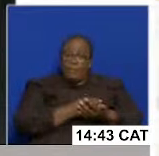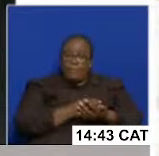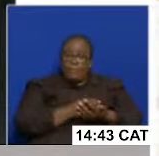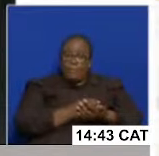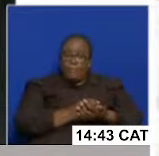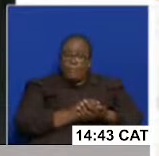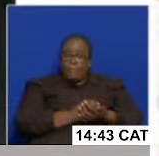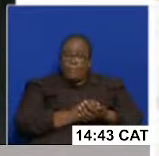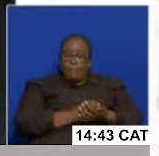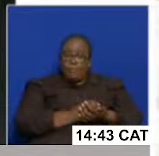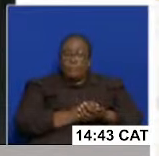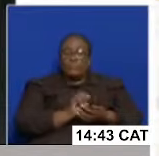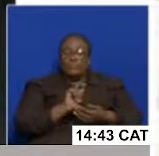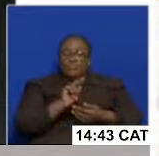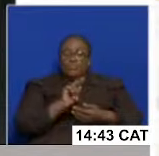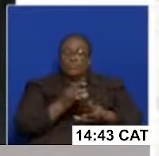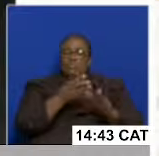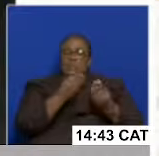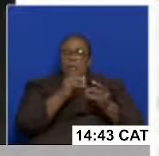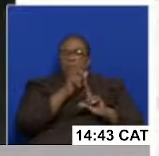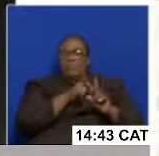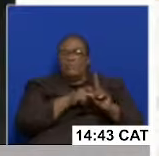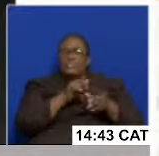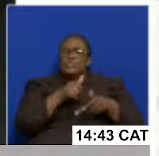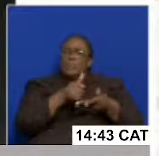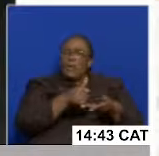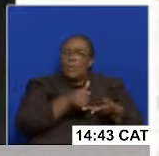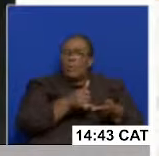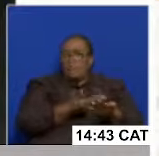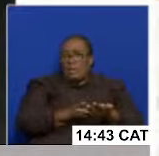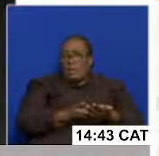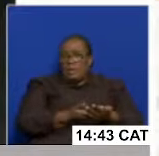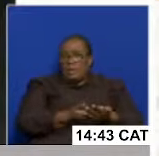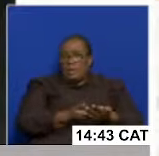someone who will help you or who can make the case go away. Is that what you meant there?